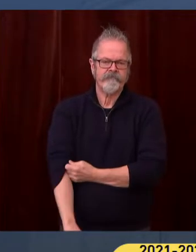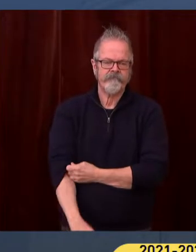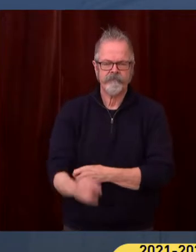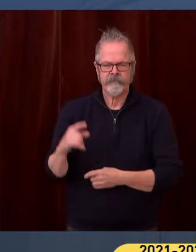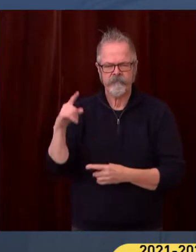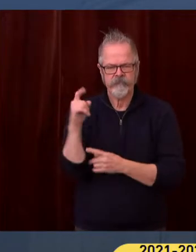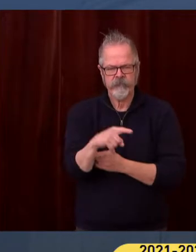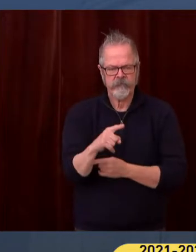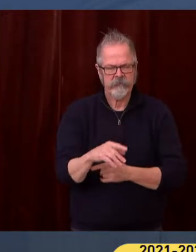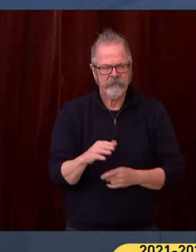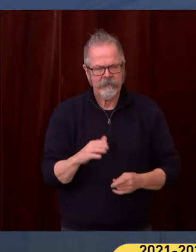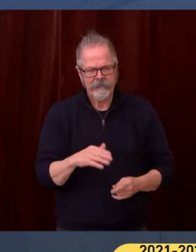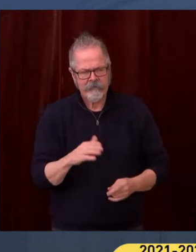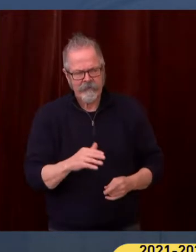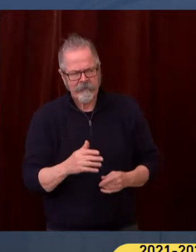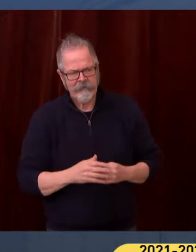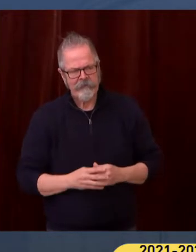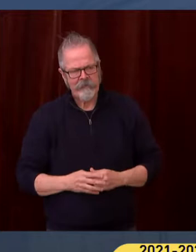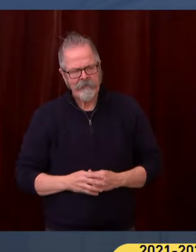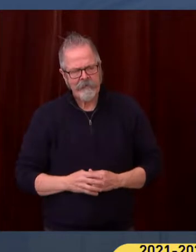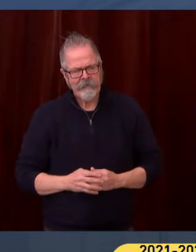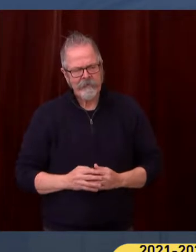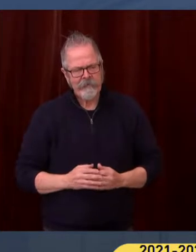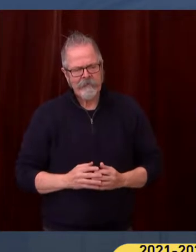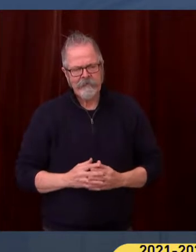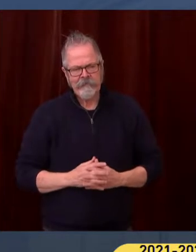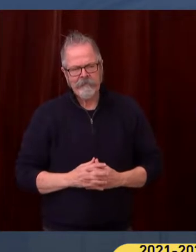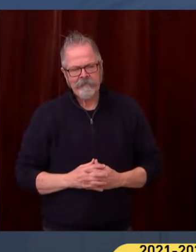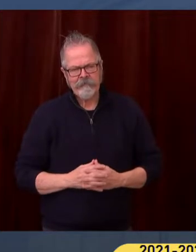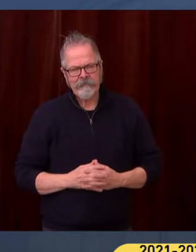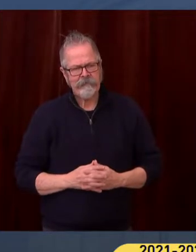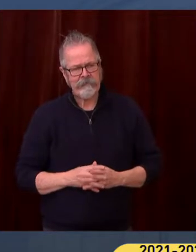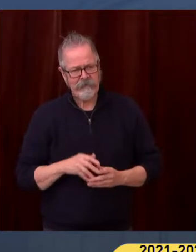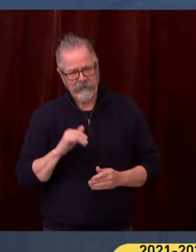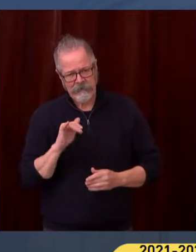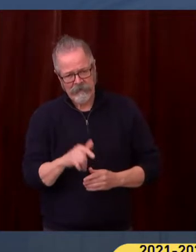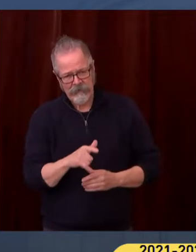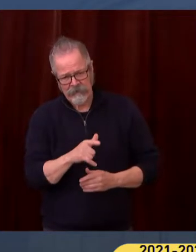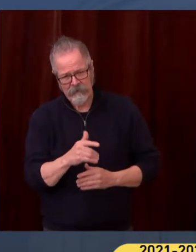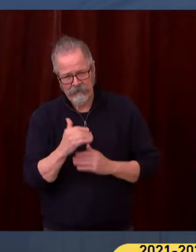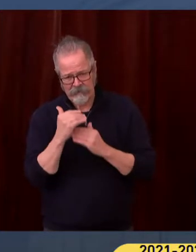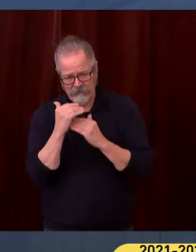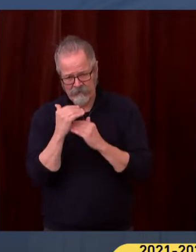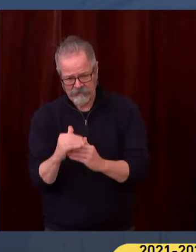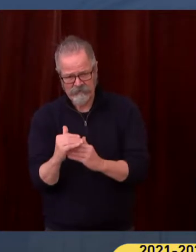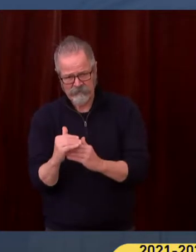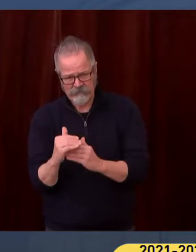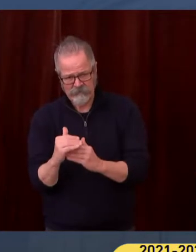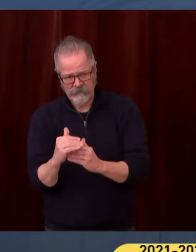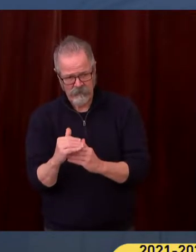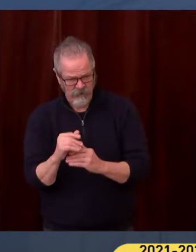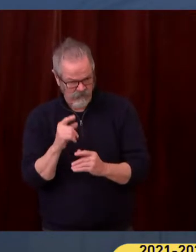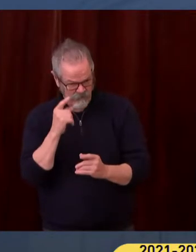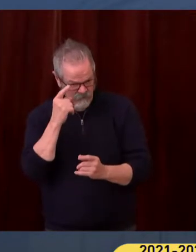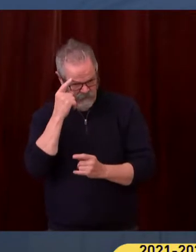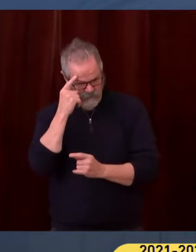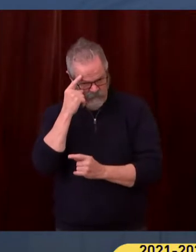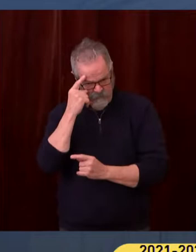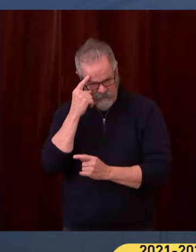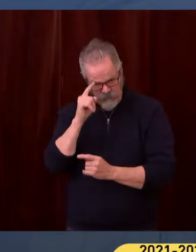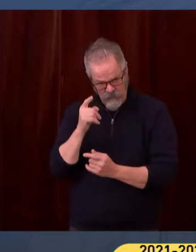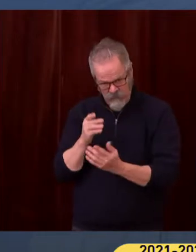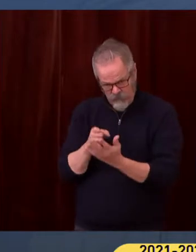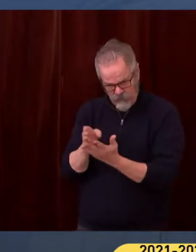broadly the cap would go to effect for? Reuben, do you want to take that and I'll follow up?